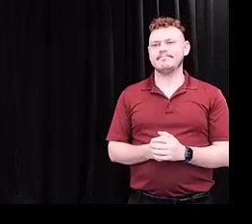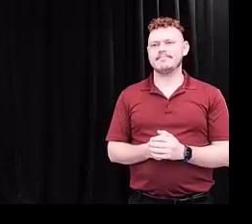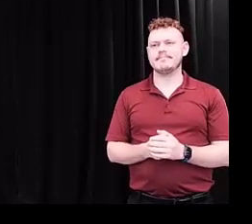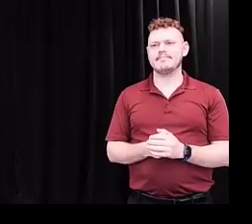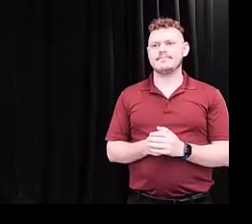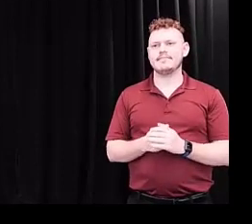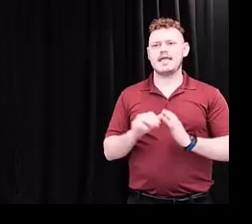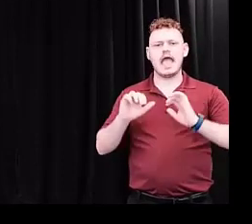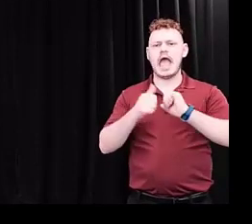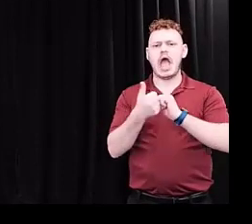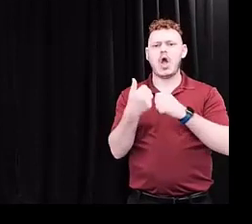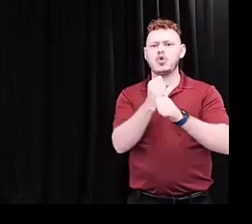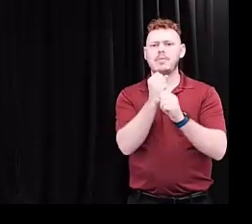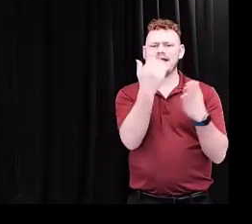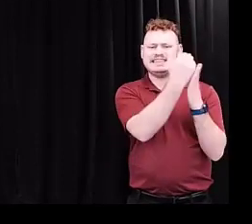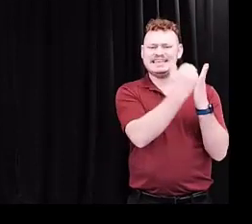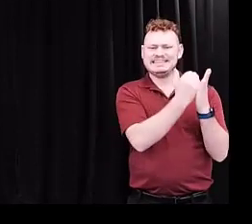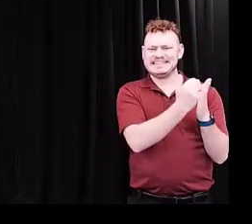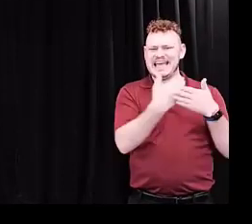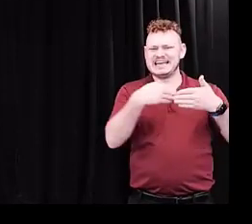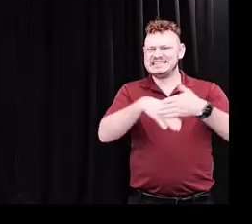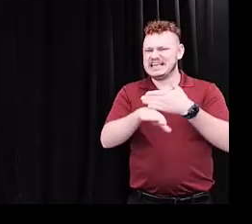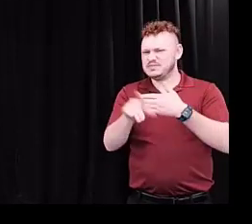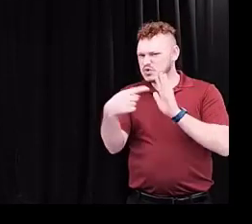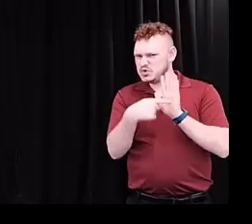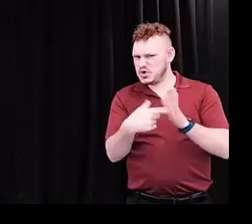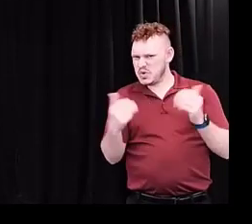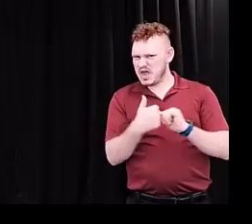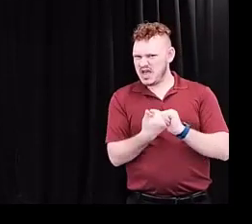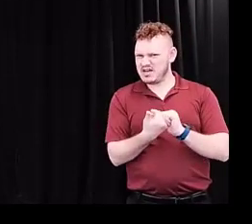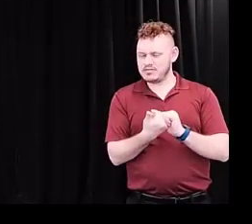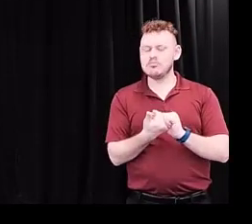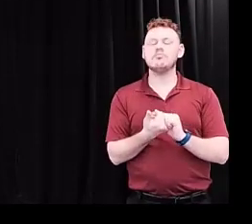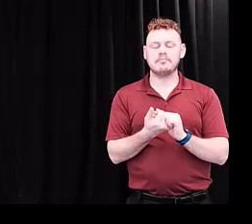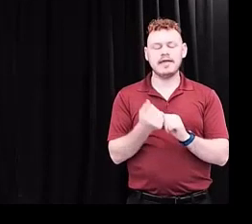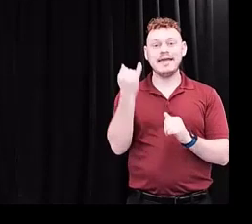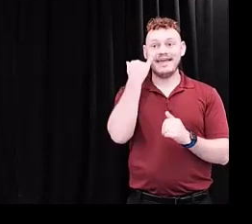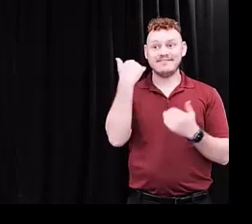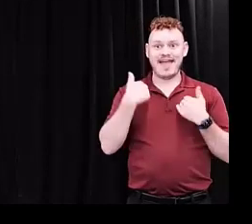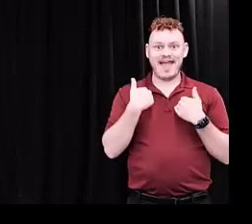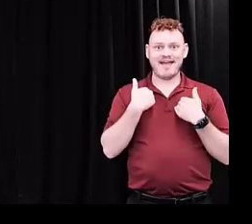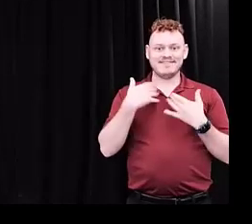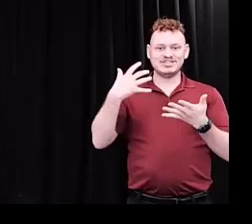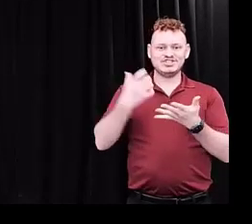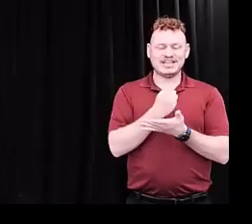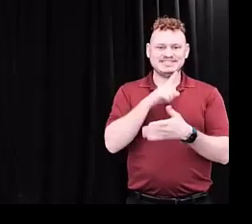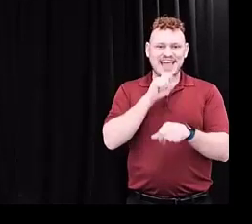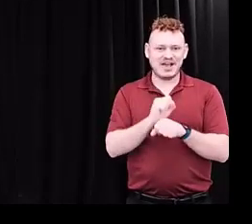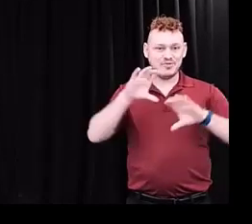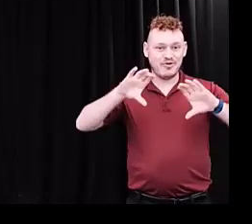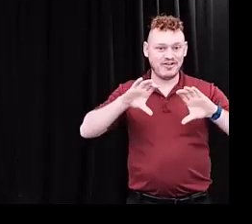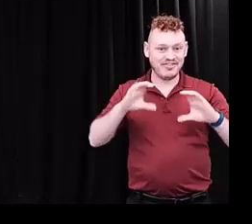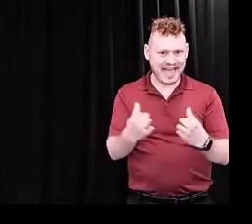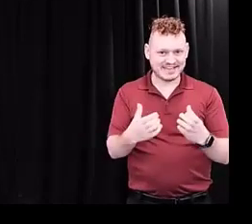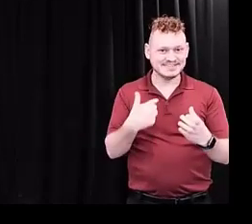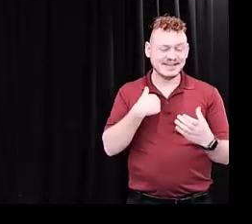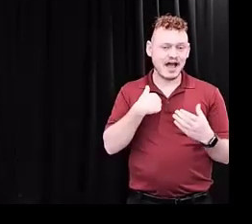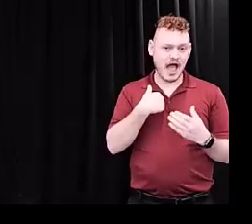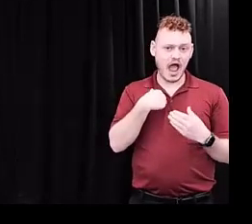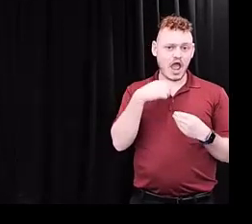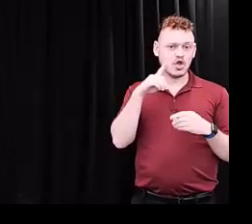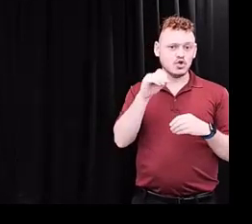lists accessible that you showed? If I had a chance to do an actual class, I actually do training